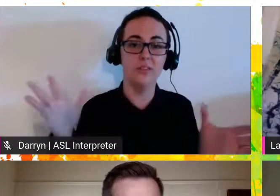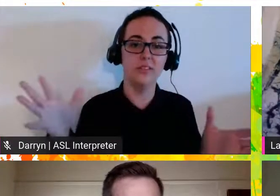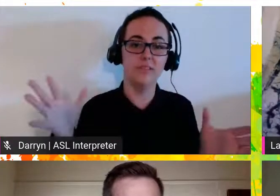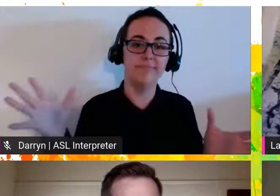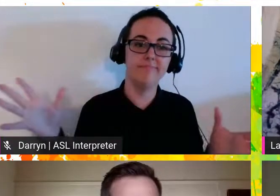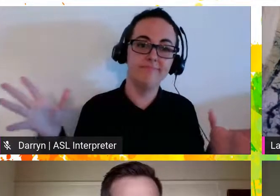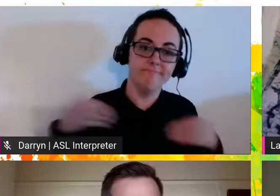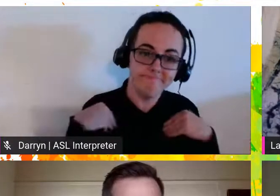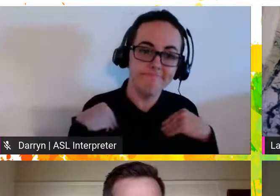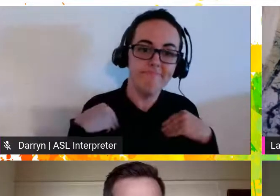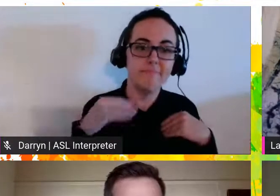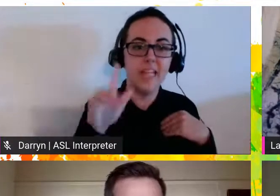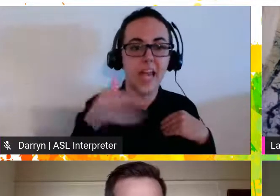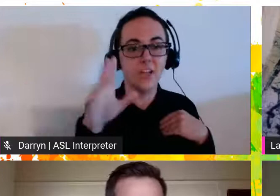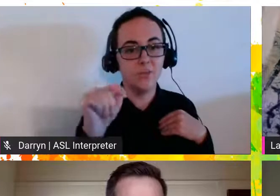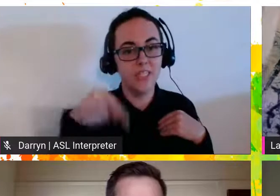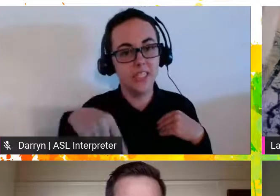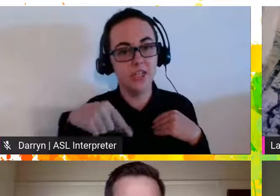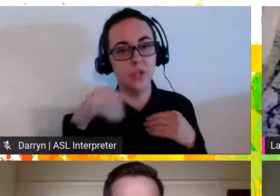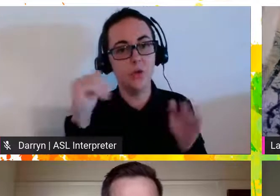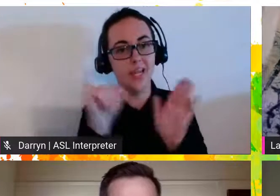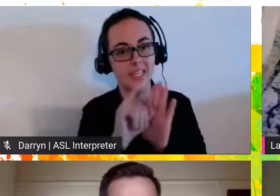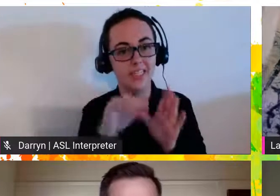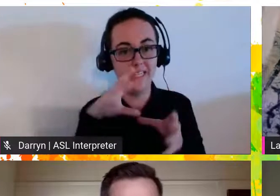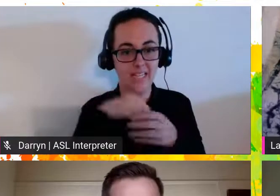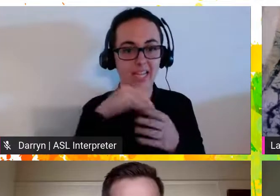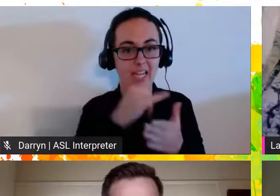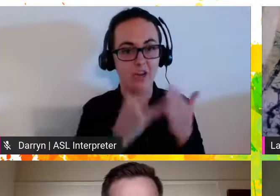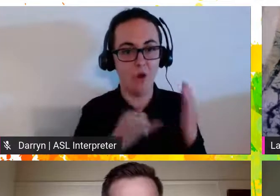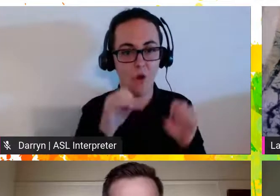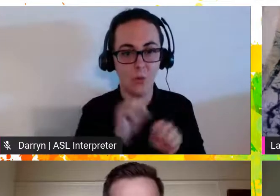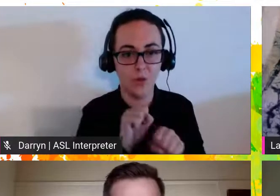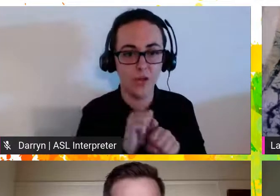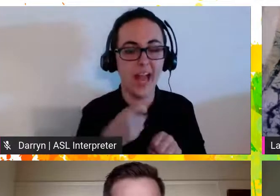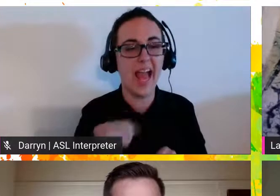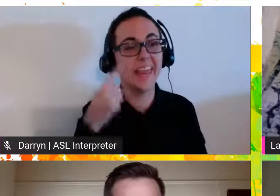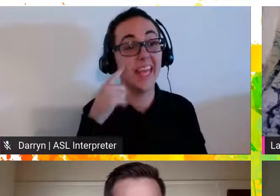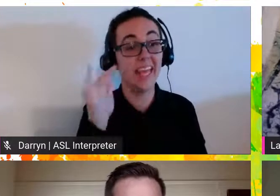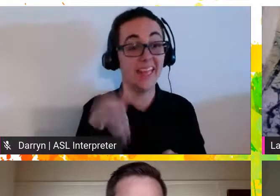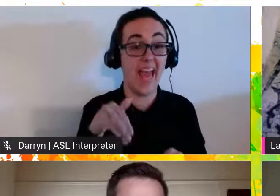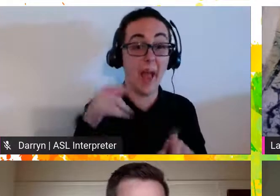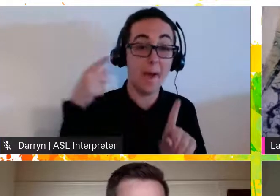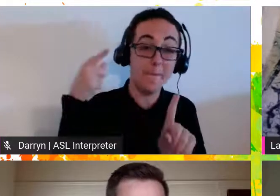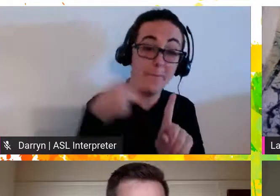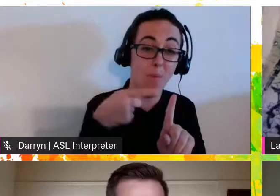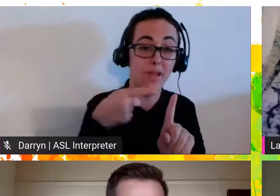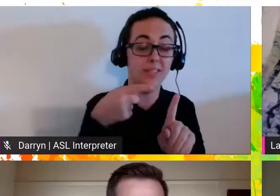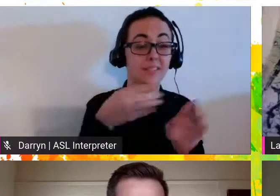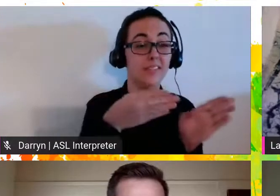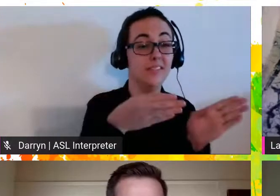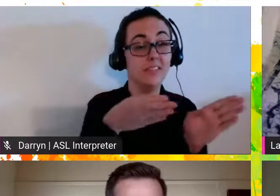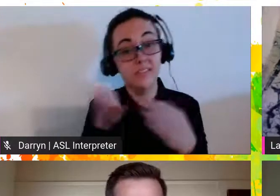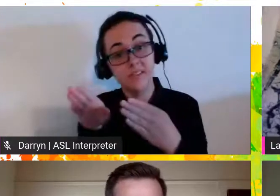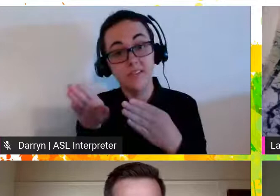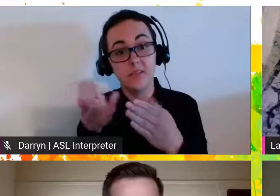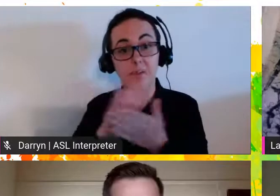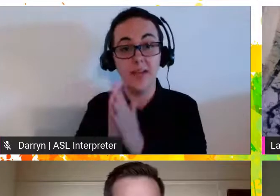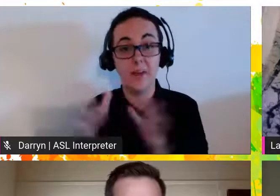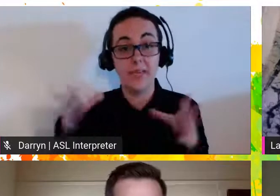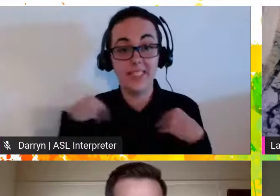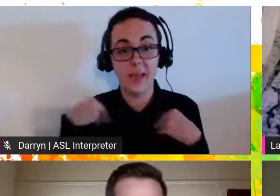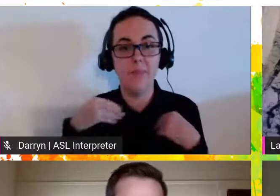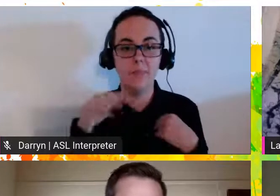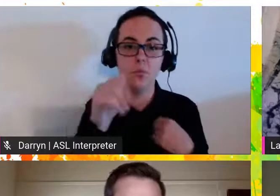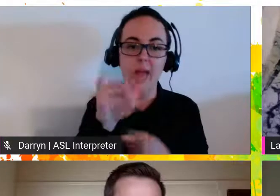sort of LGBT identities in art. I would say the turning point would probably have to be the AIDS epidemic that started in the 80s and went